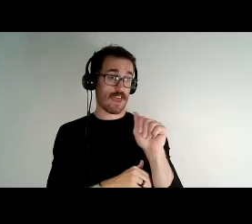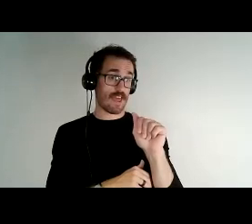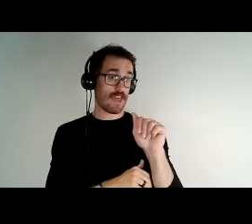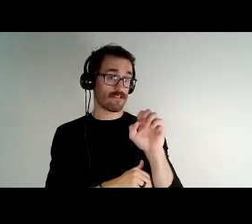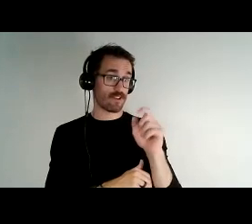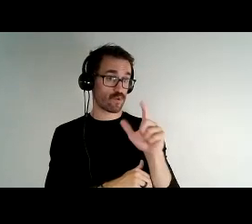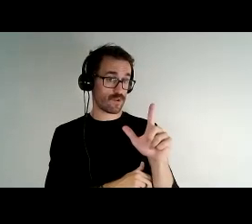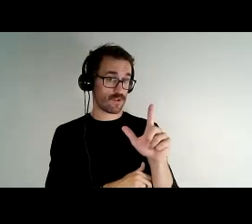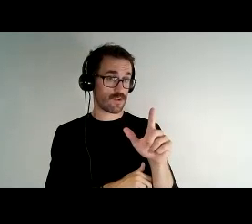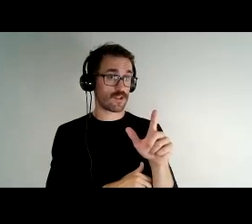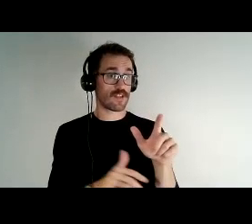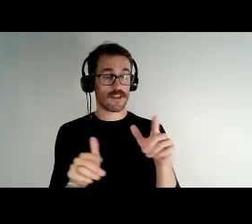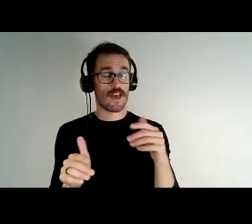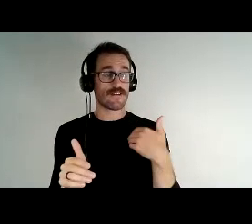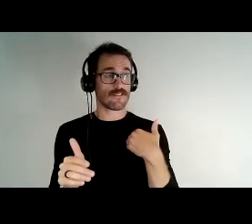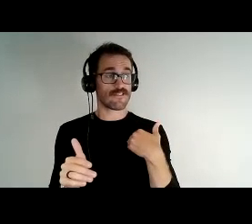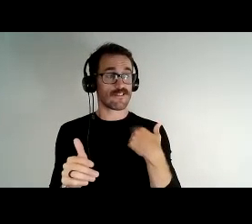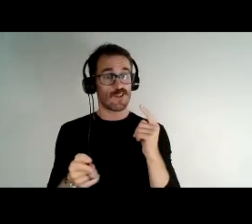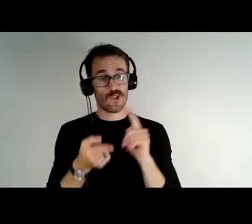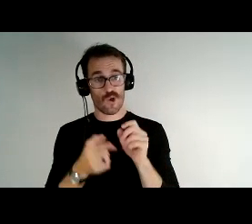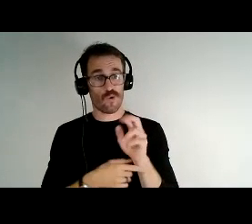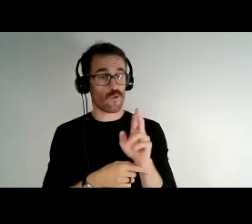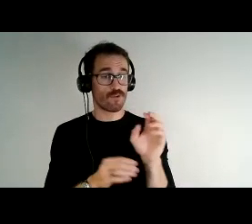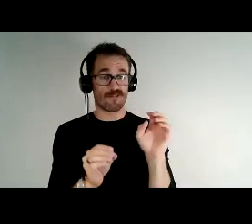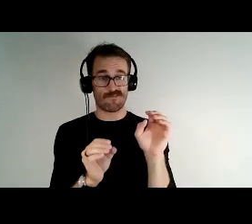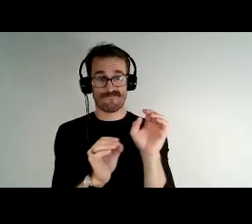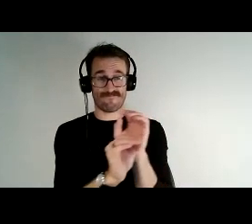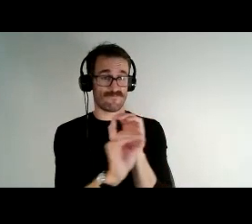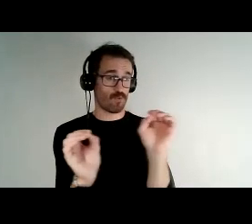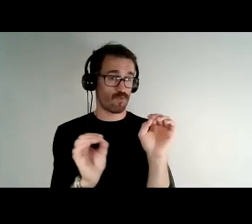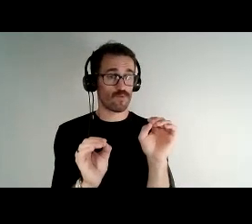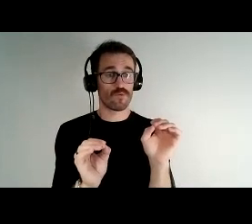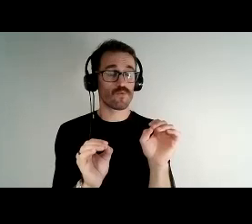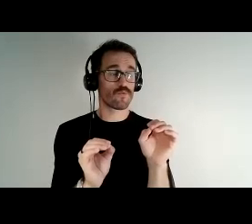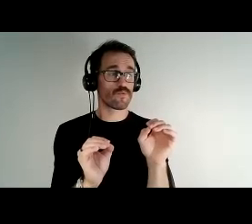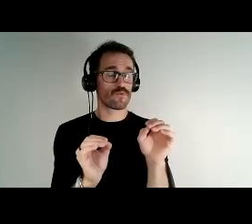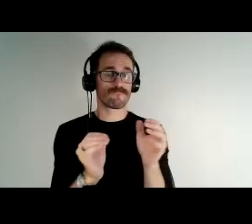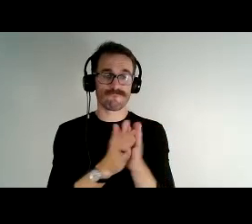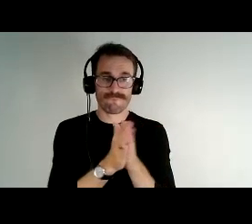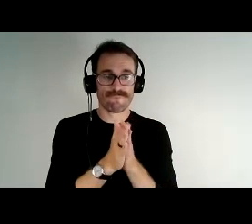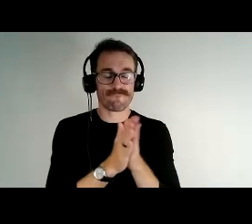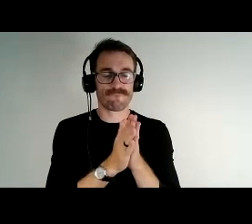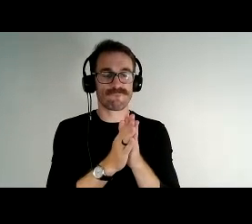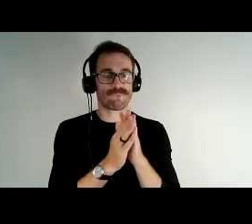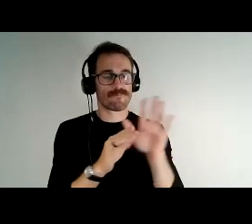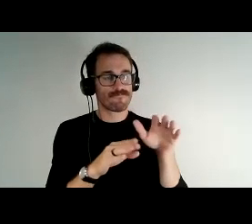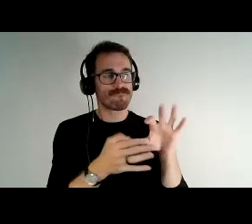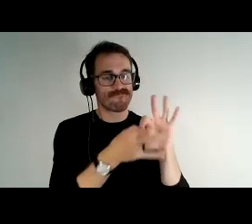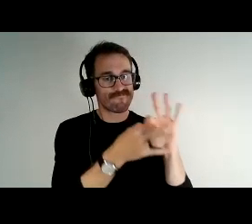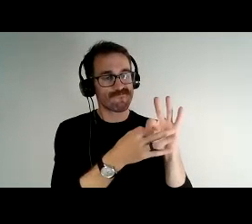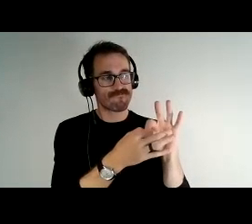to people who have a low or no desire to form sexual or romantic relationships